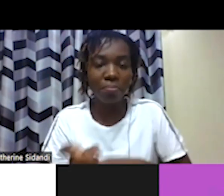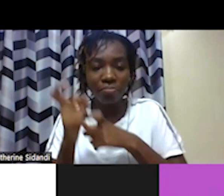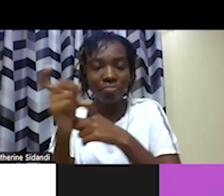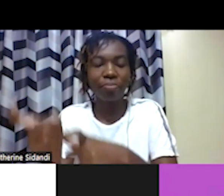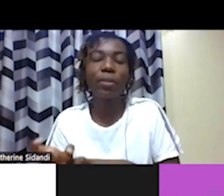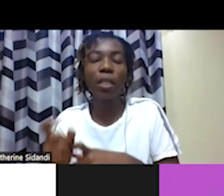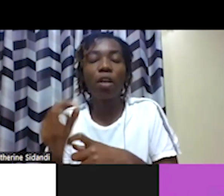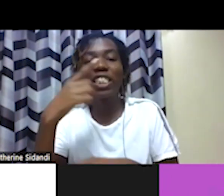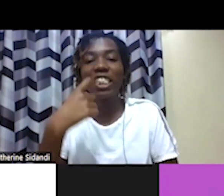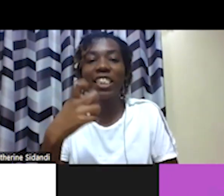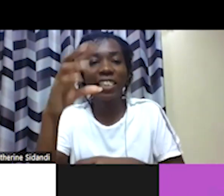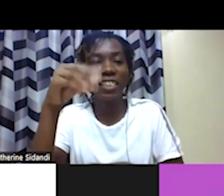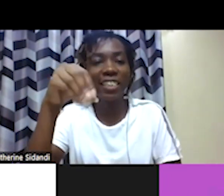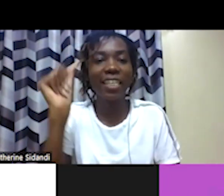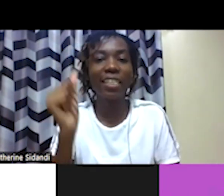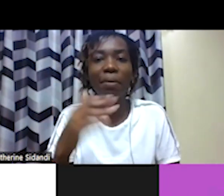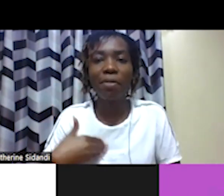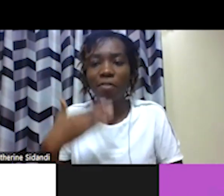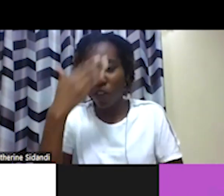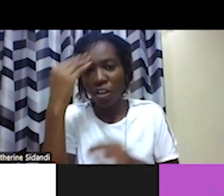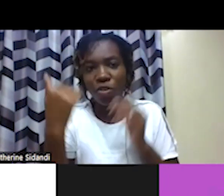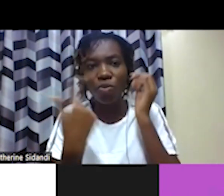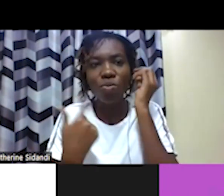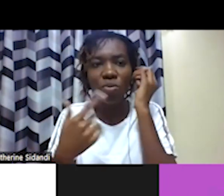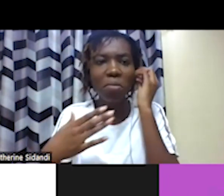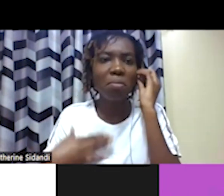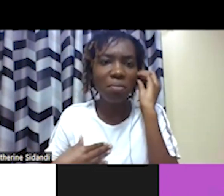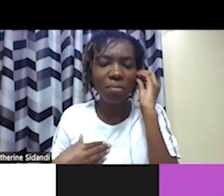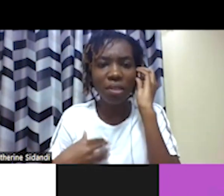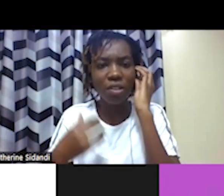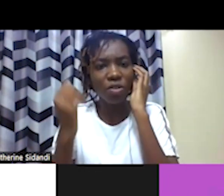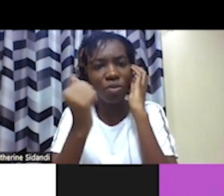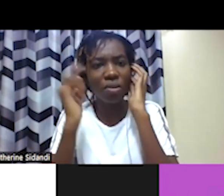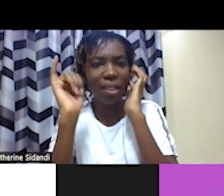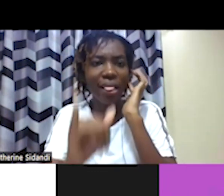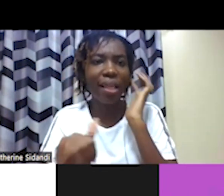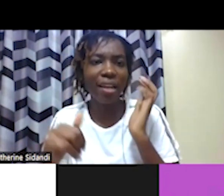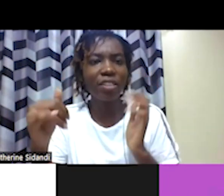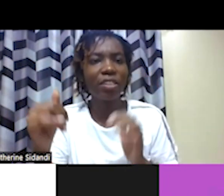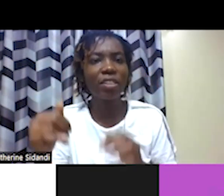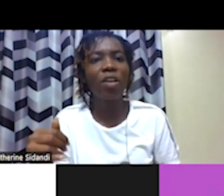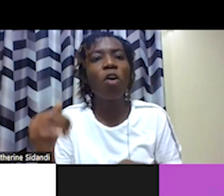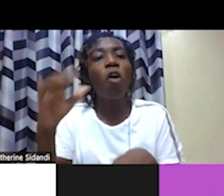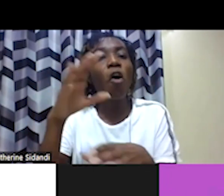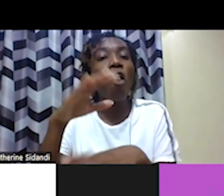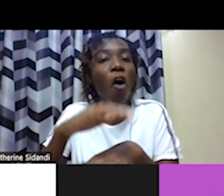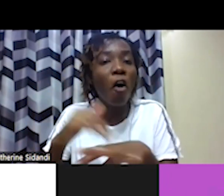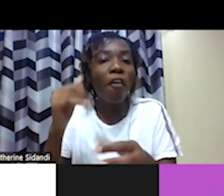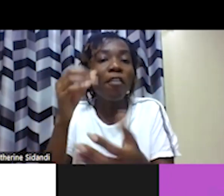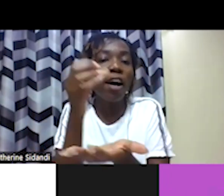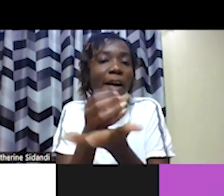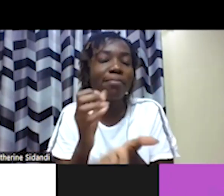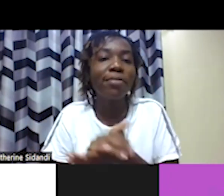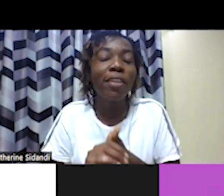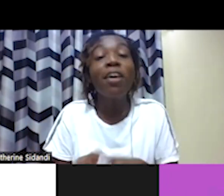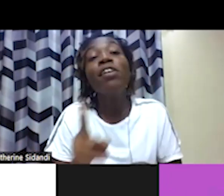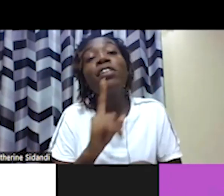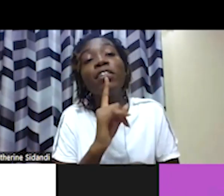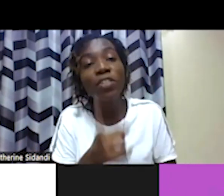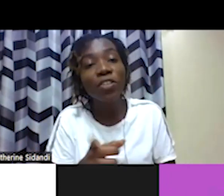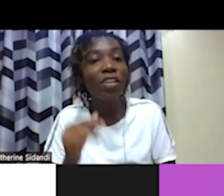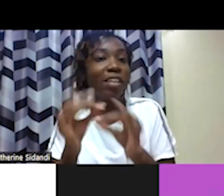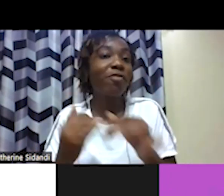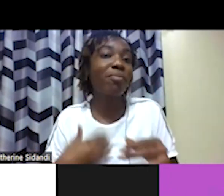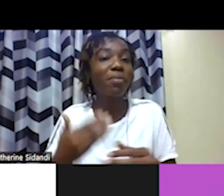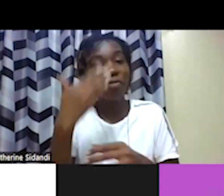course, who have I forgotten? My God, you know I'm doing this off the cuff. So in case I've forgotten any of our partners,